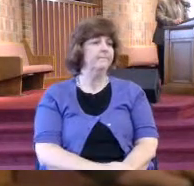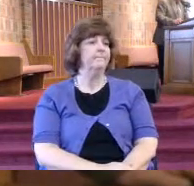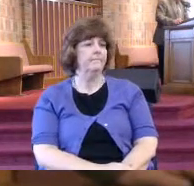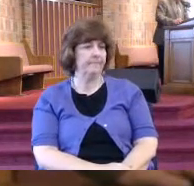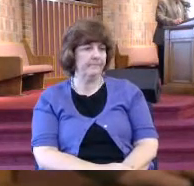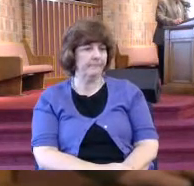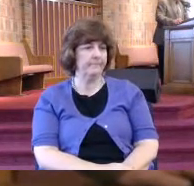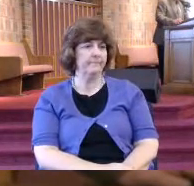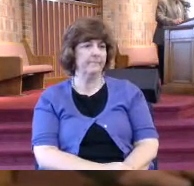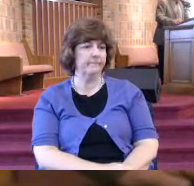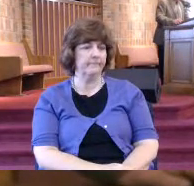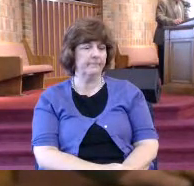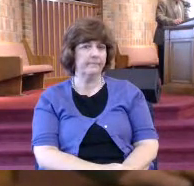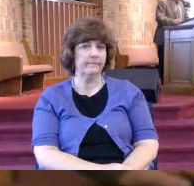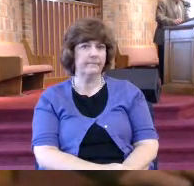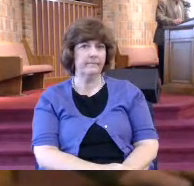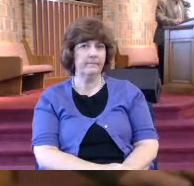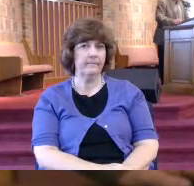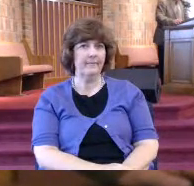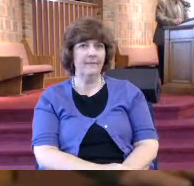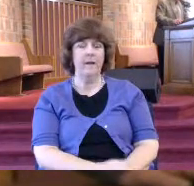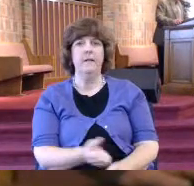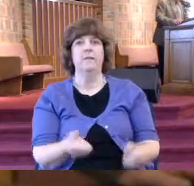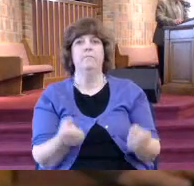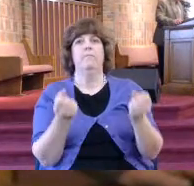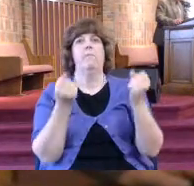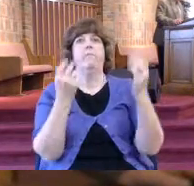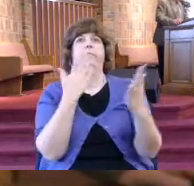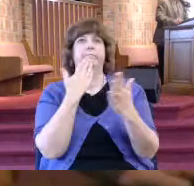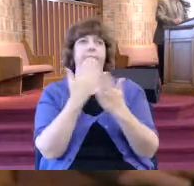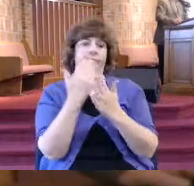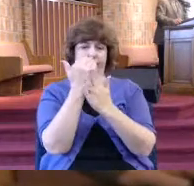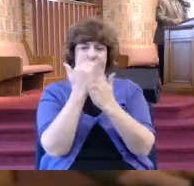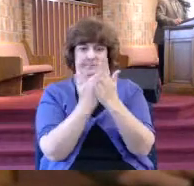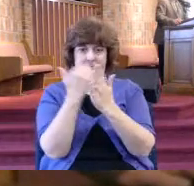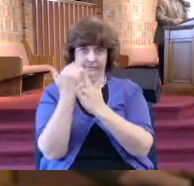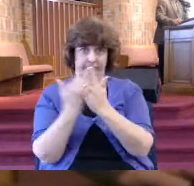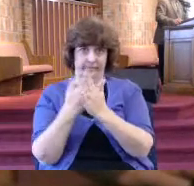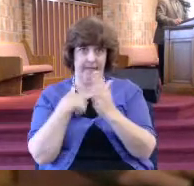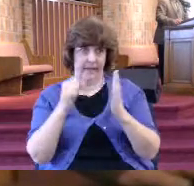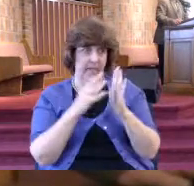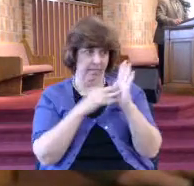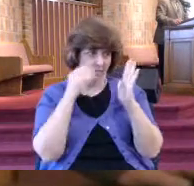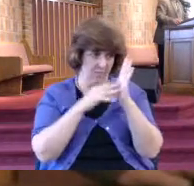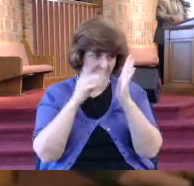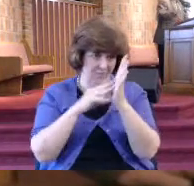There are many life applications that we can make from that.